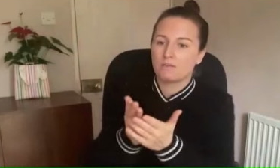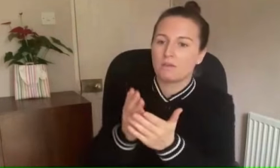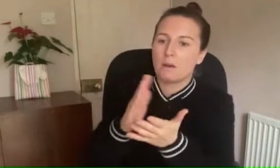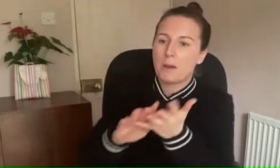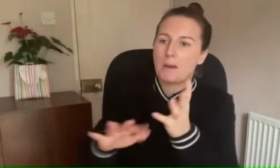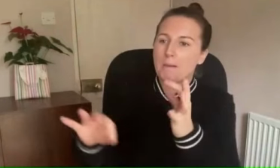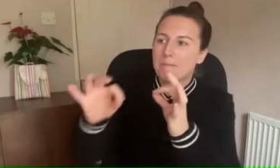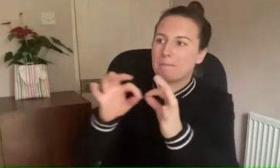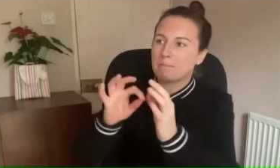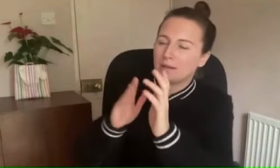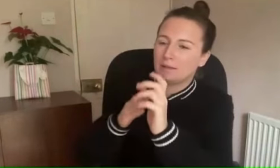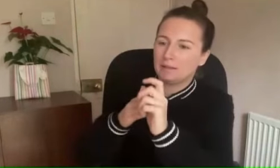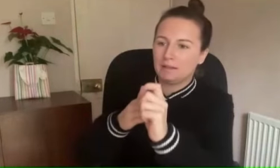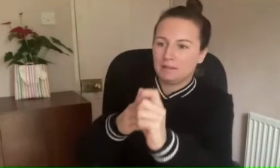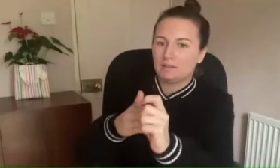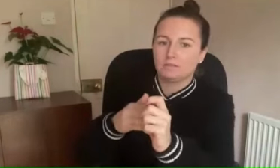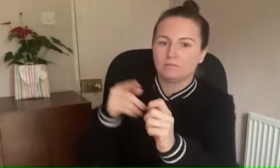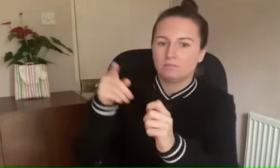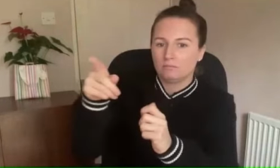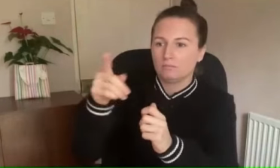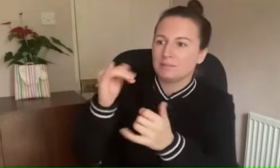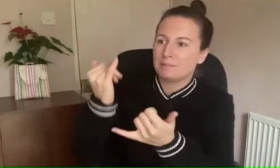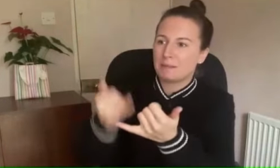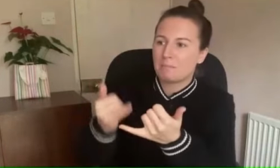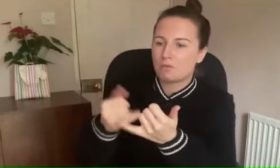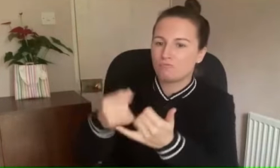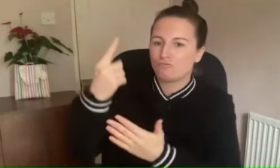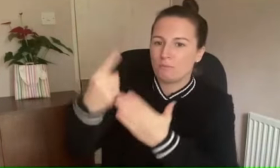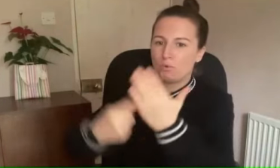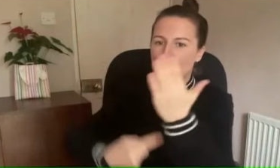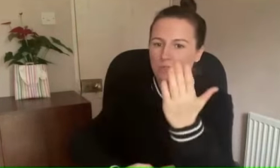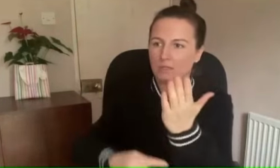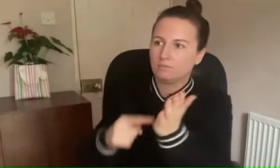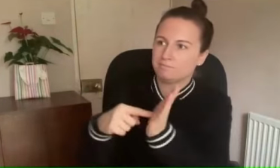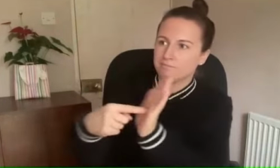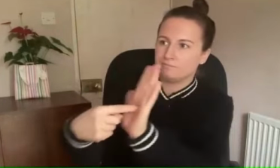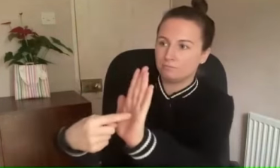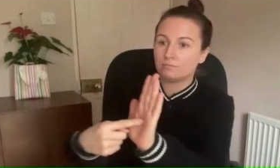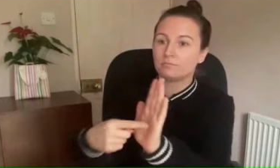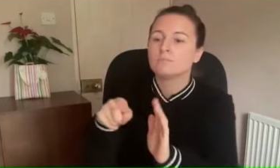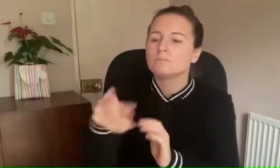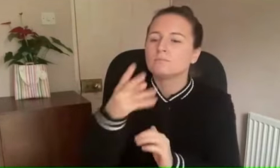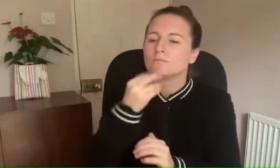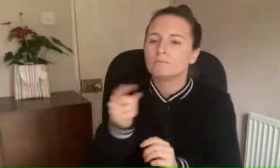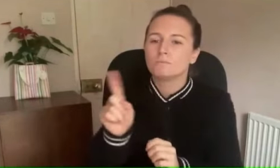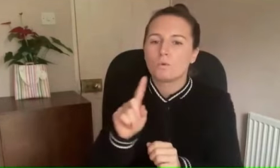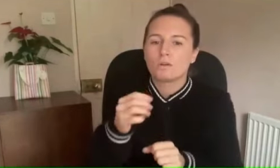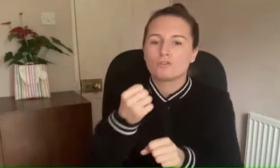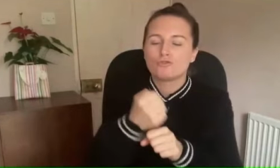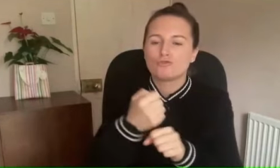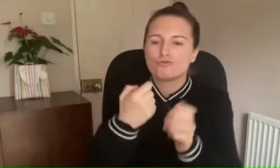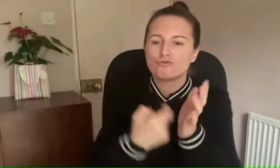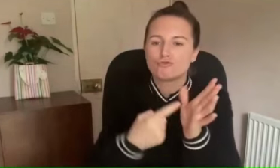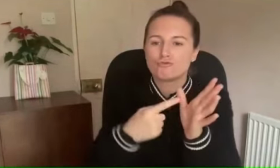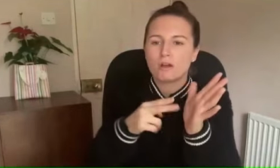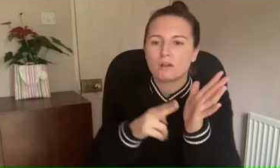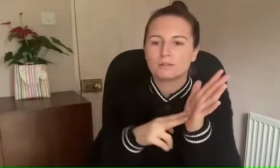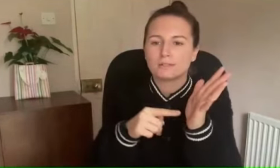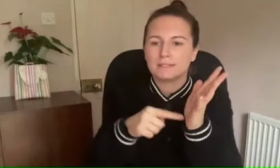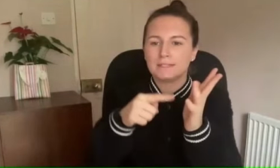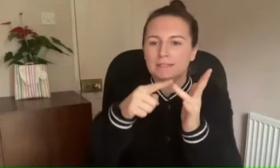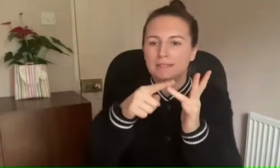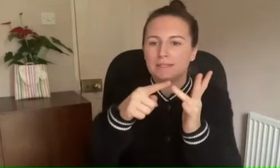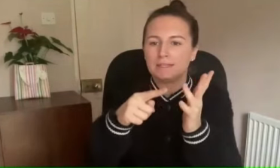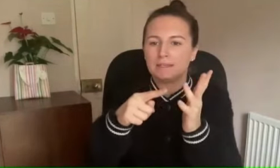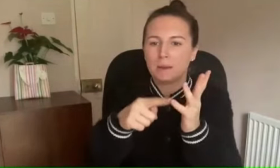September reporting. This will be done using Grantium, where you'll need to input a rating against each